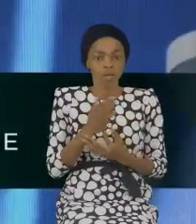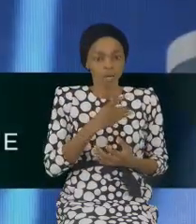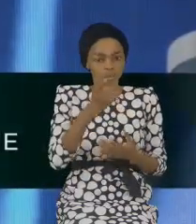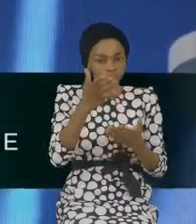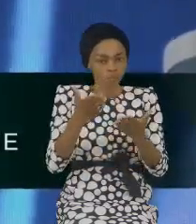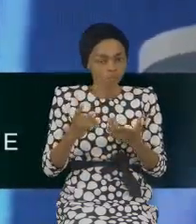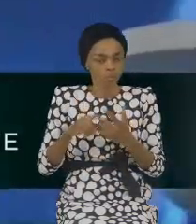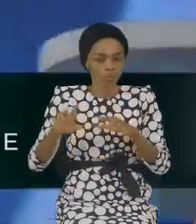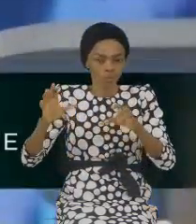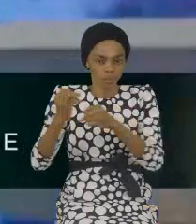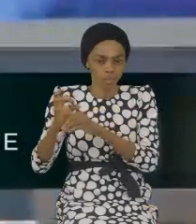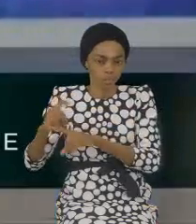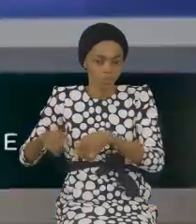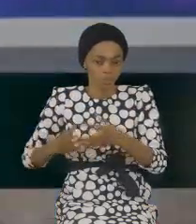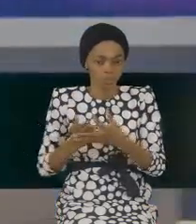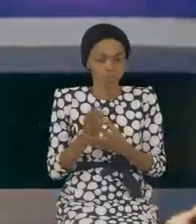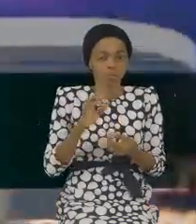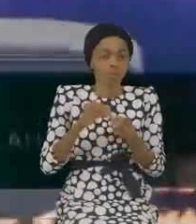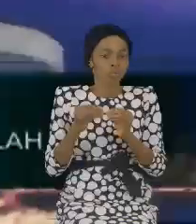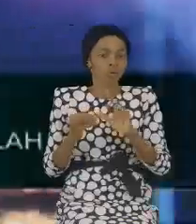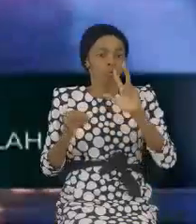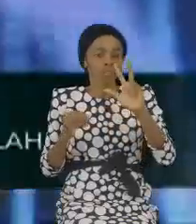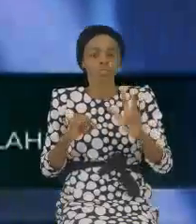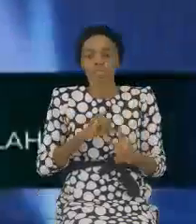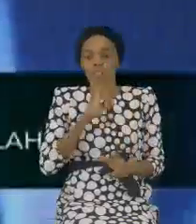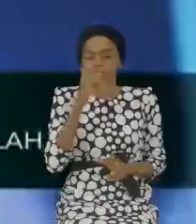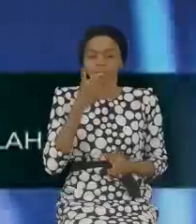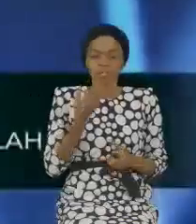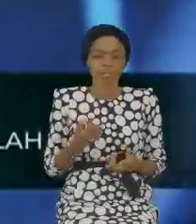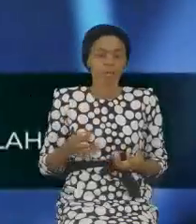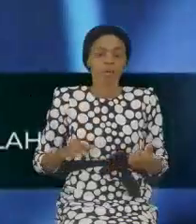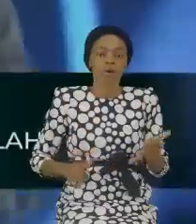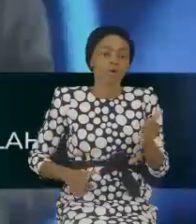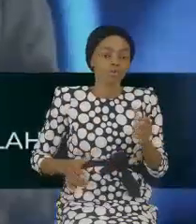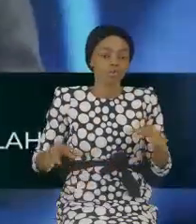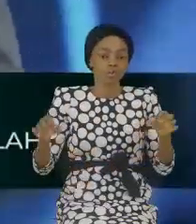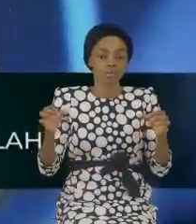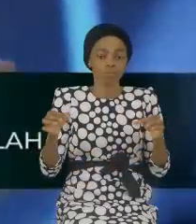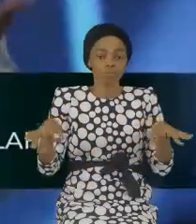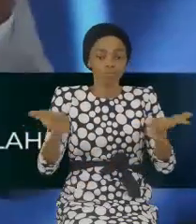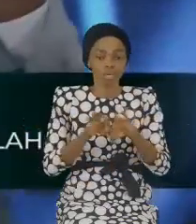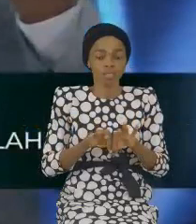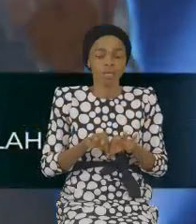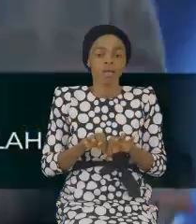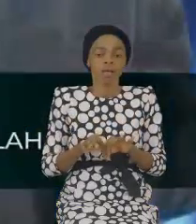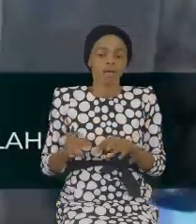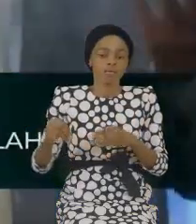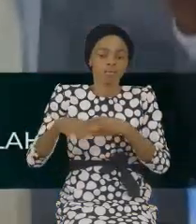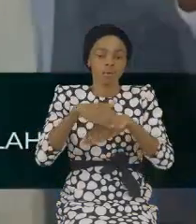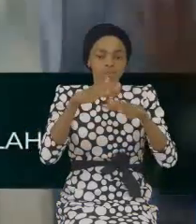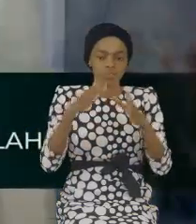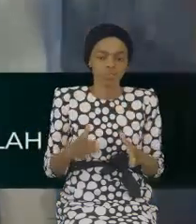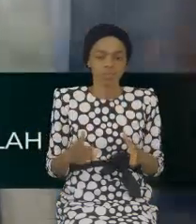them through. Number three, the ultimate mastery. The ultimate mastery, bring